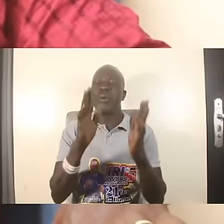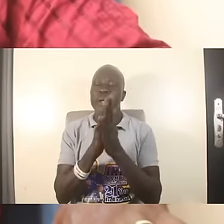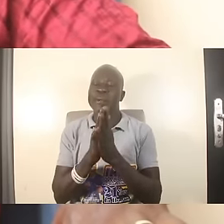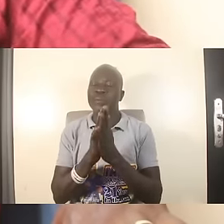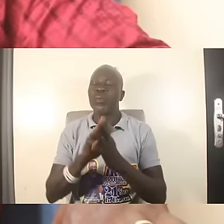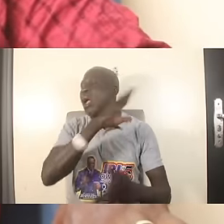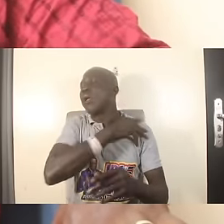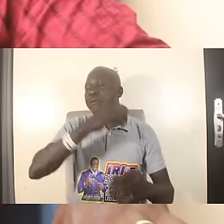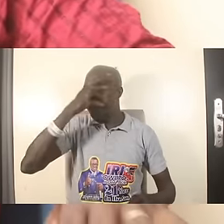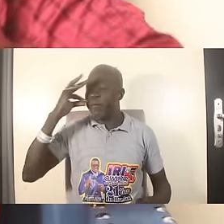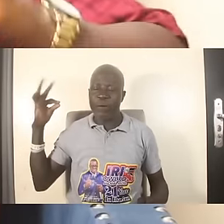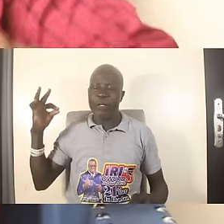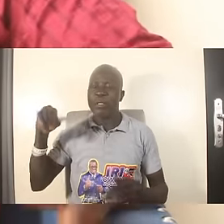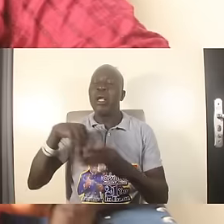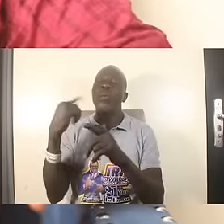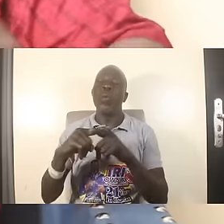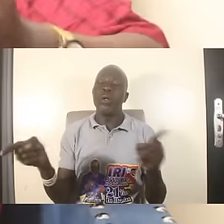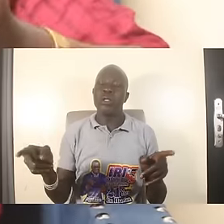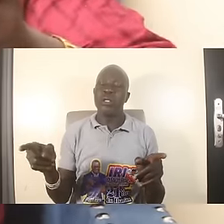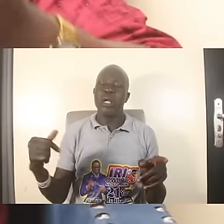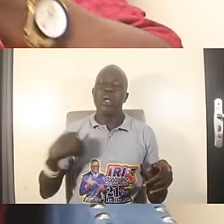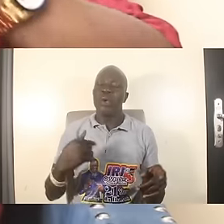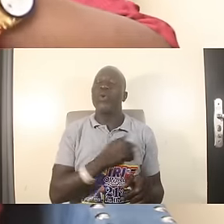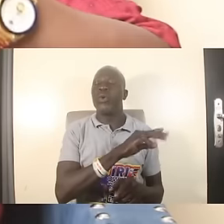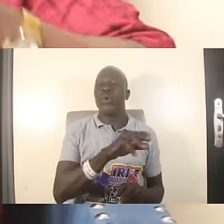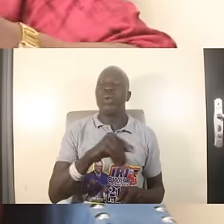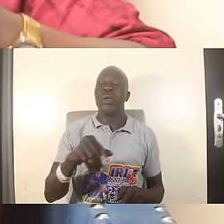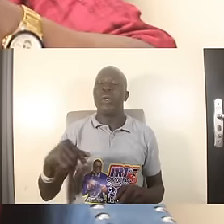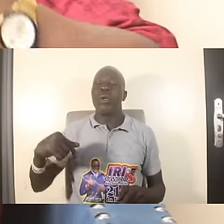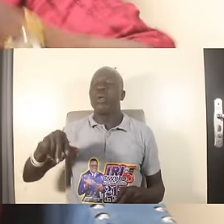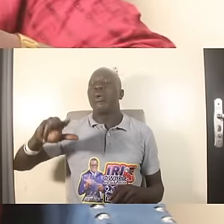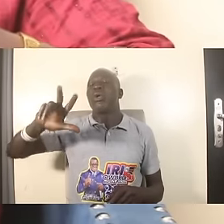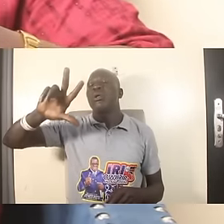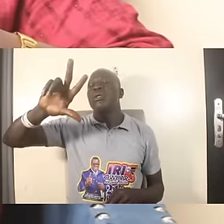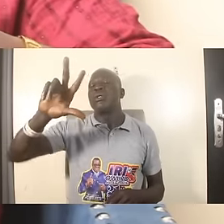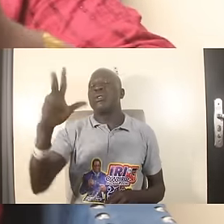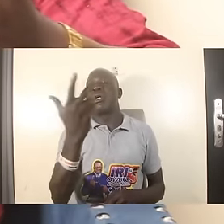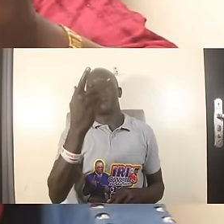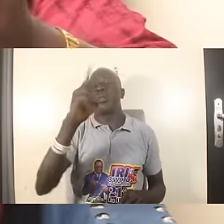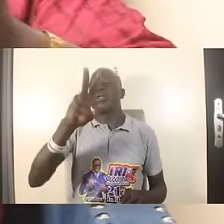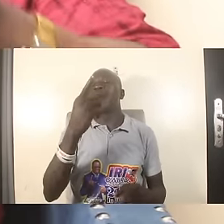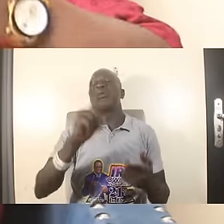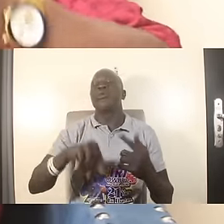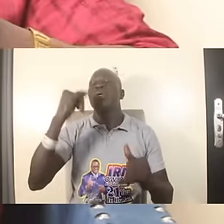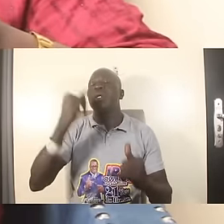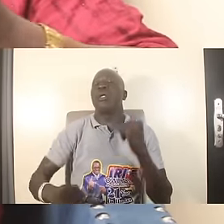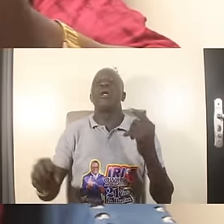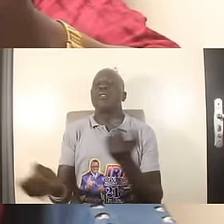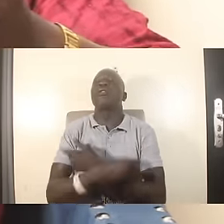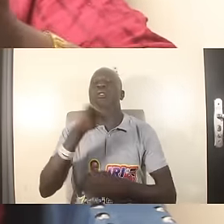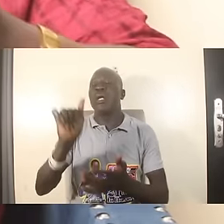start the prayer and fasting. But second to the last day, the last